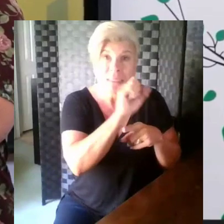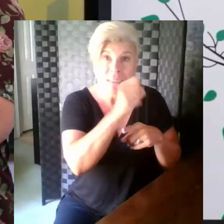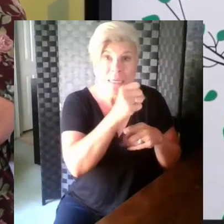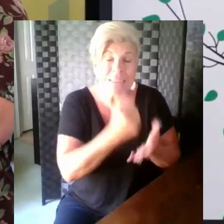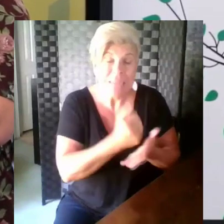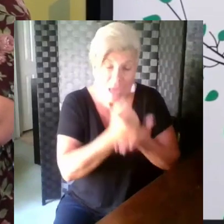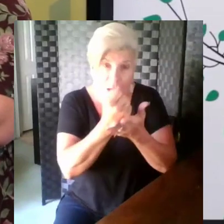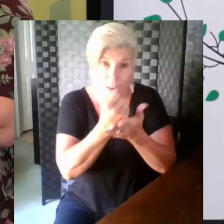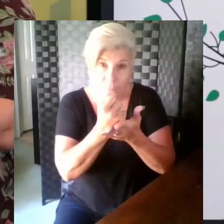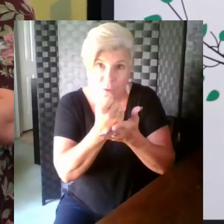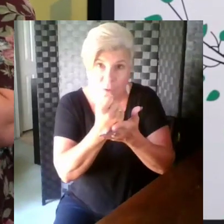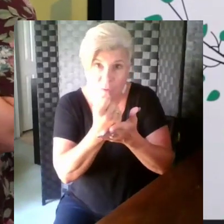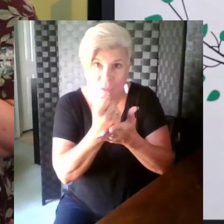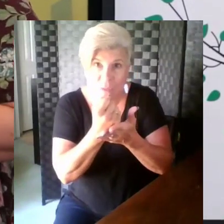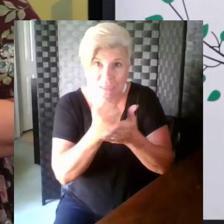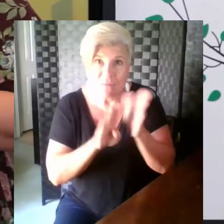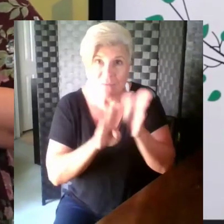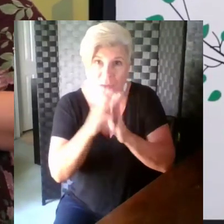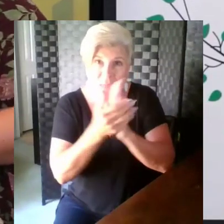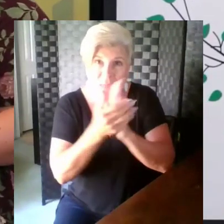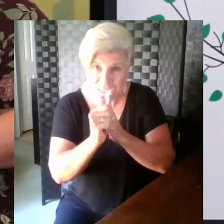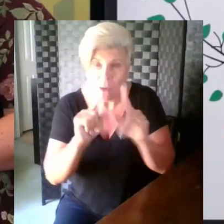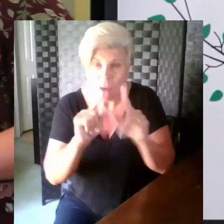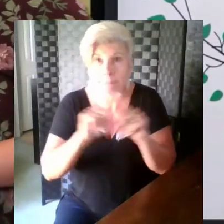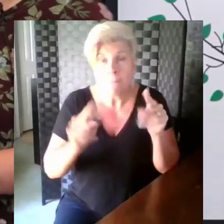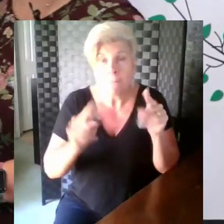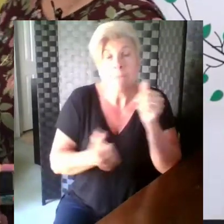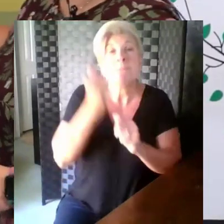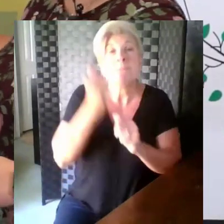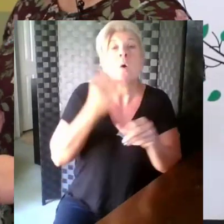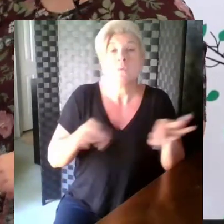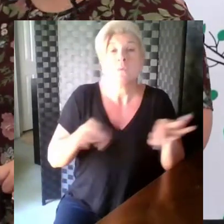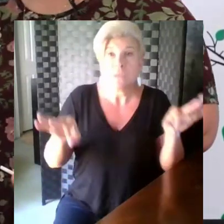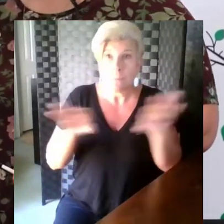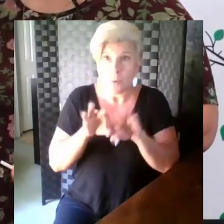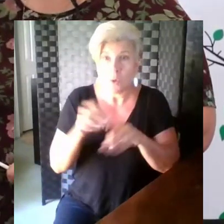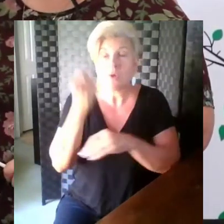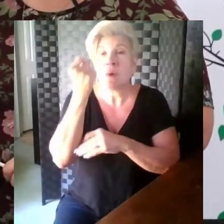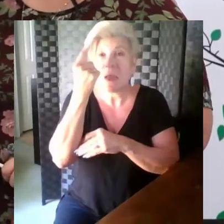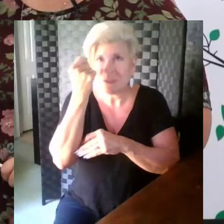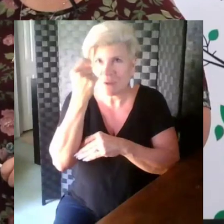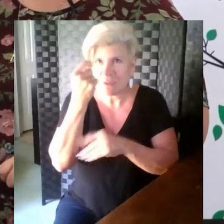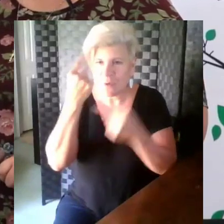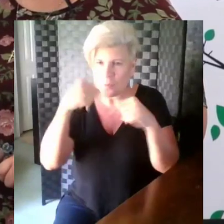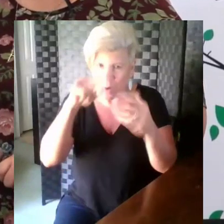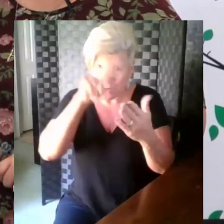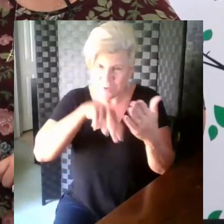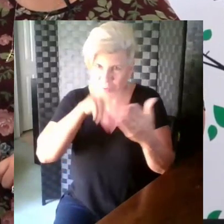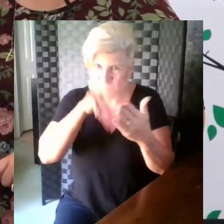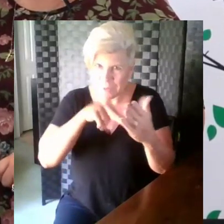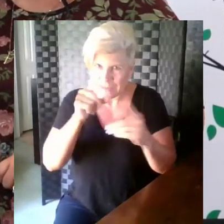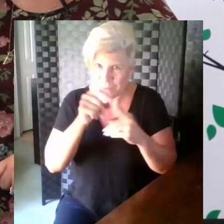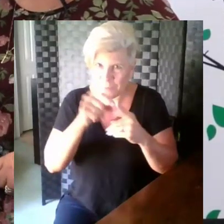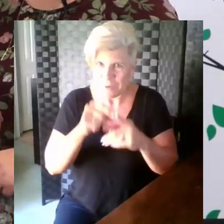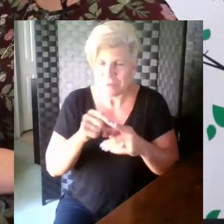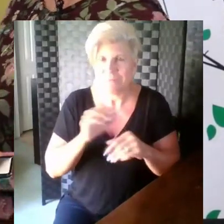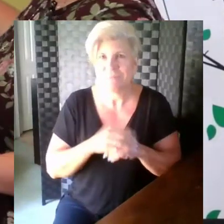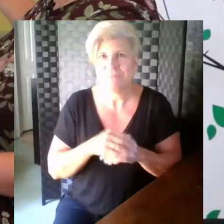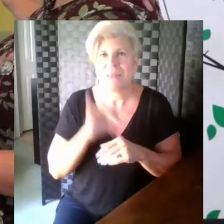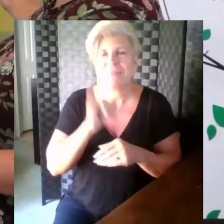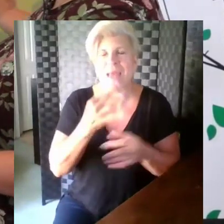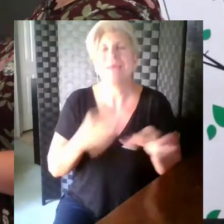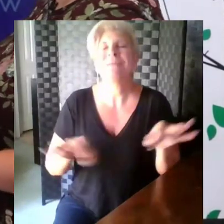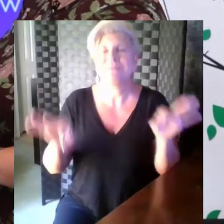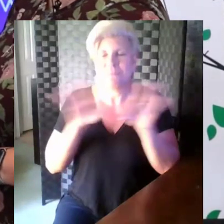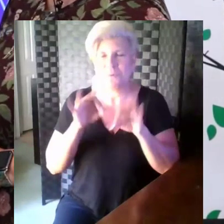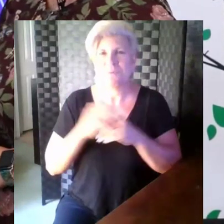order for you to know the skill, but really what's most important is that you're understanding the words that you read. That's the bottom line.